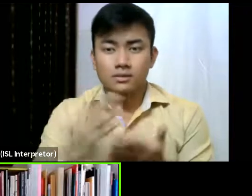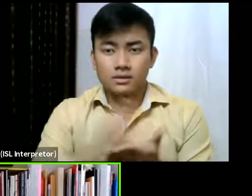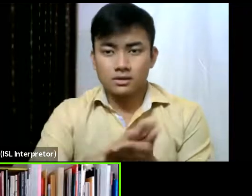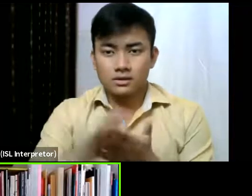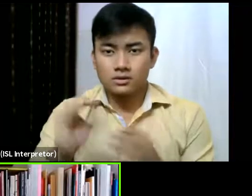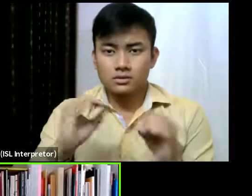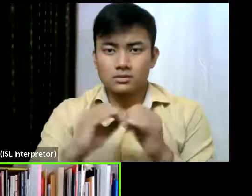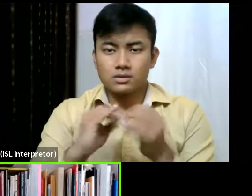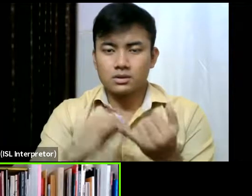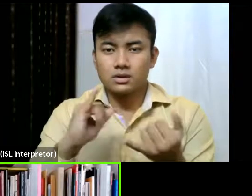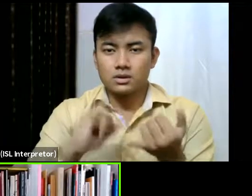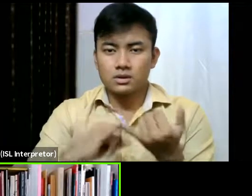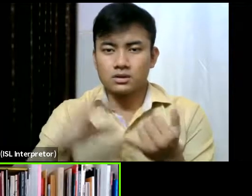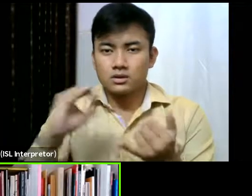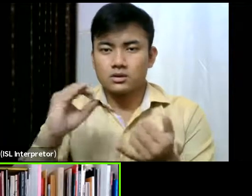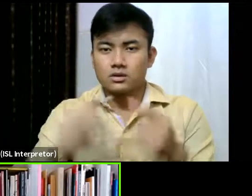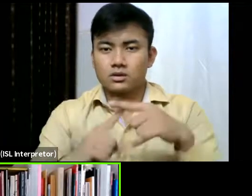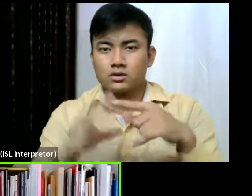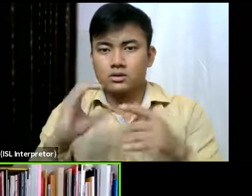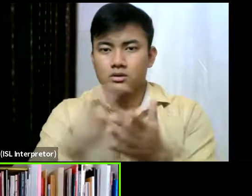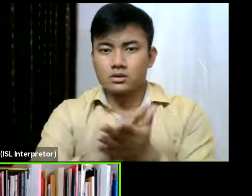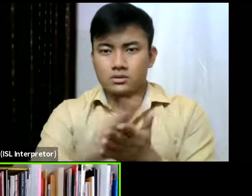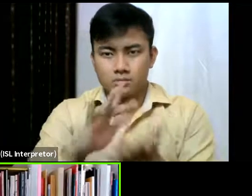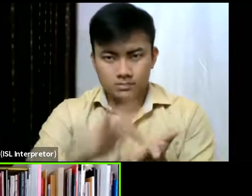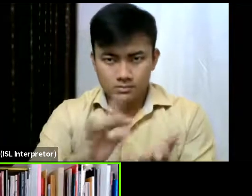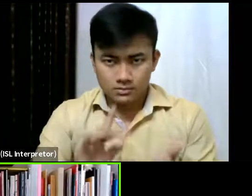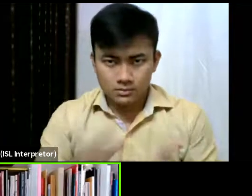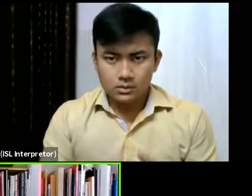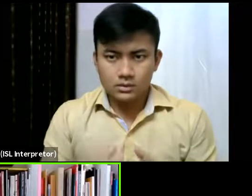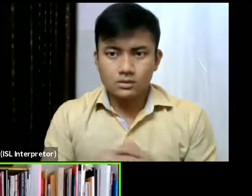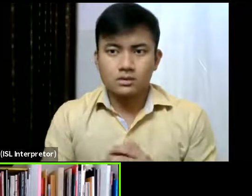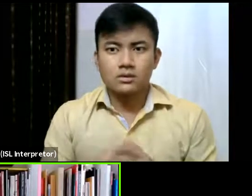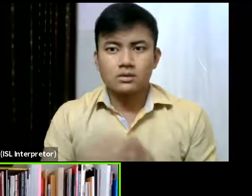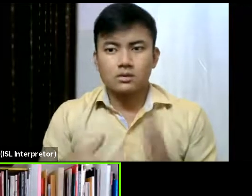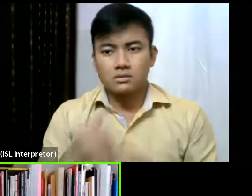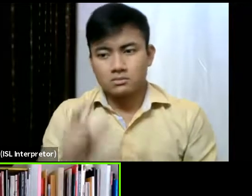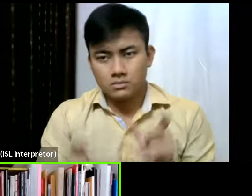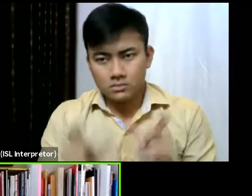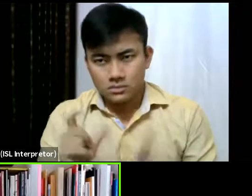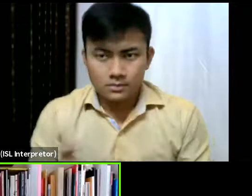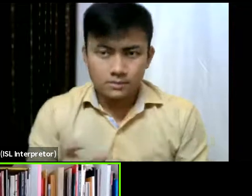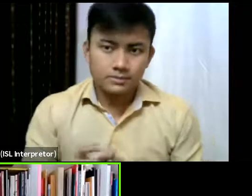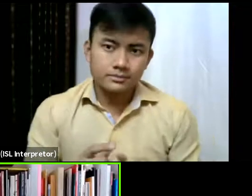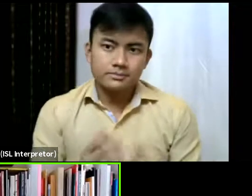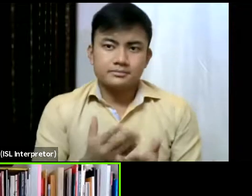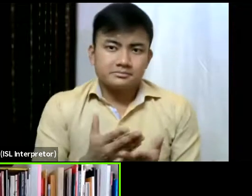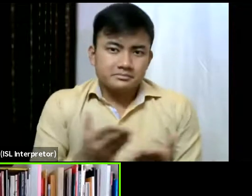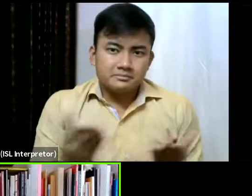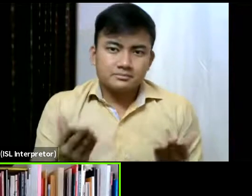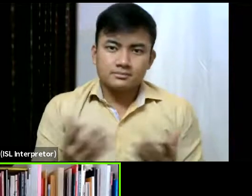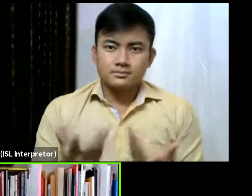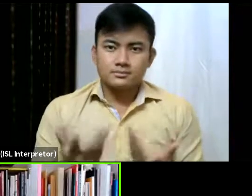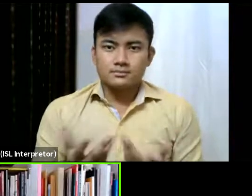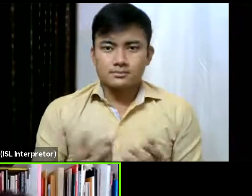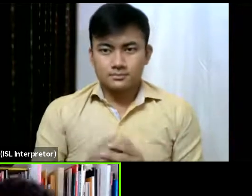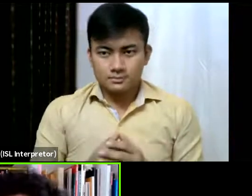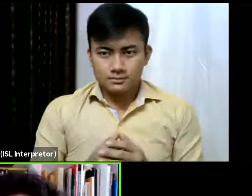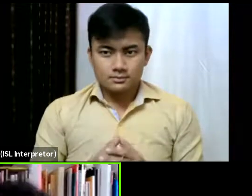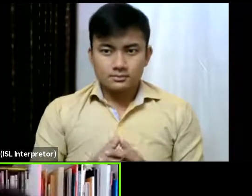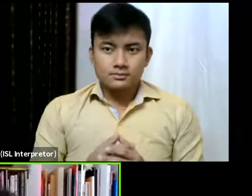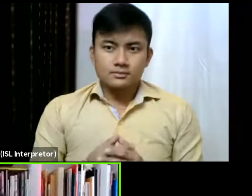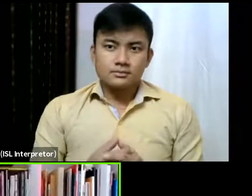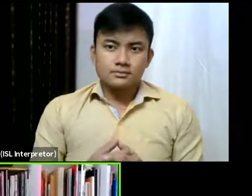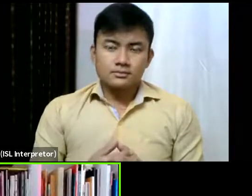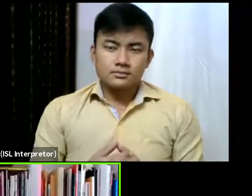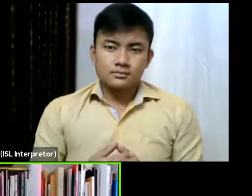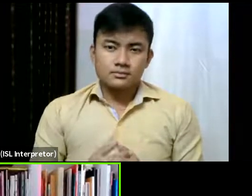Rayuela in Spanish, was because the book, of course, the legendary book by a very important Argentinian